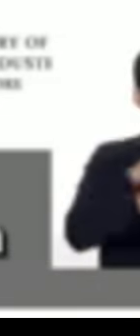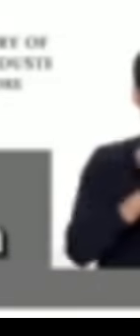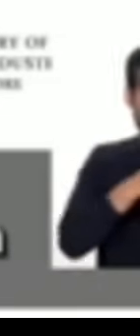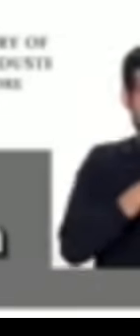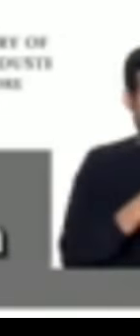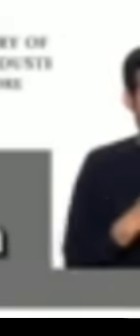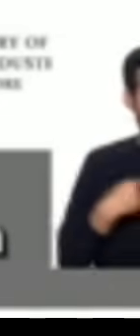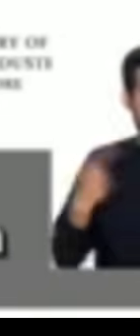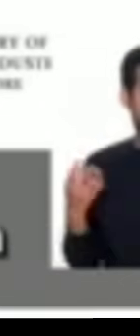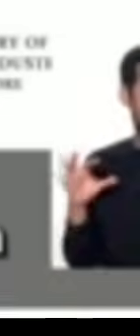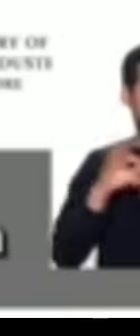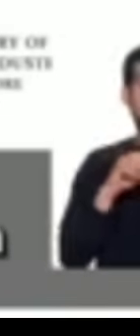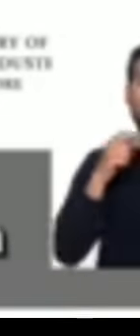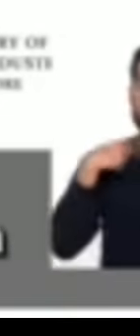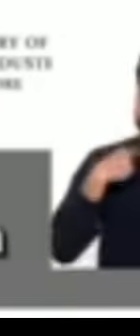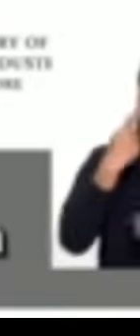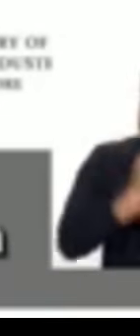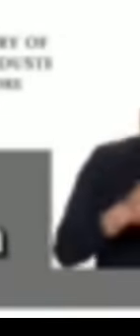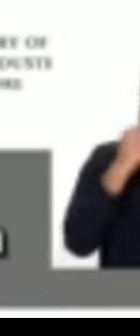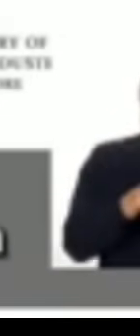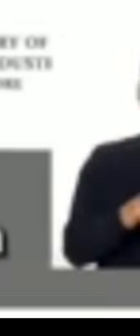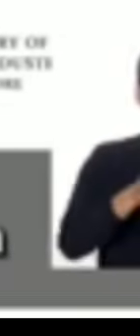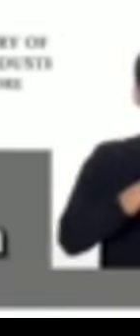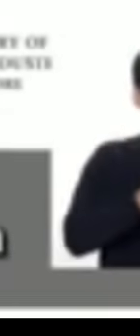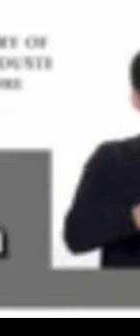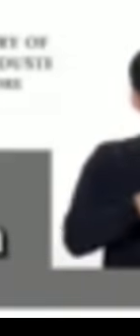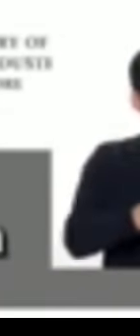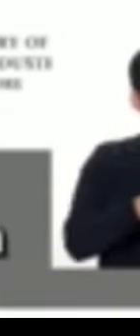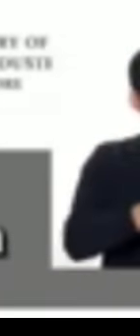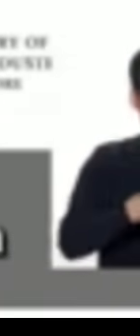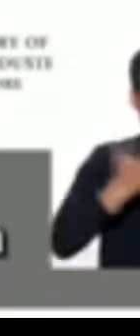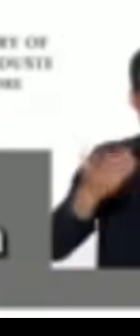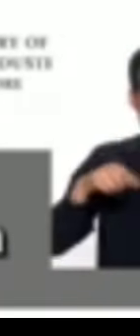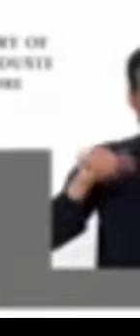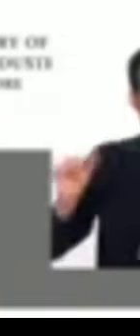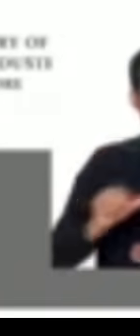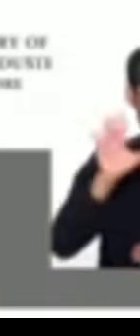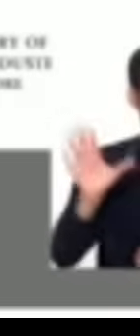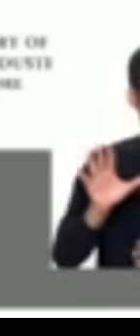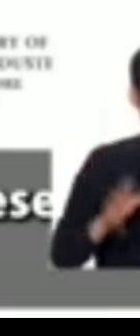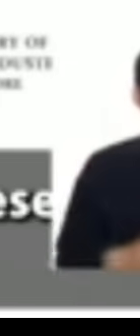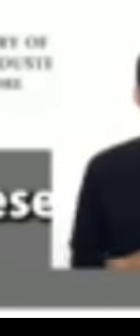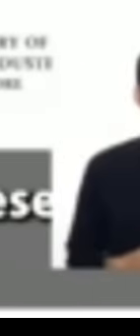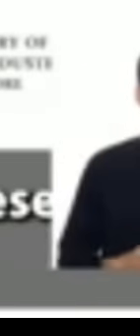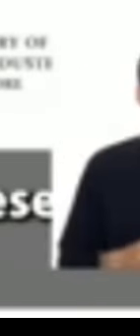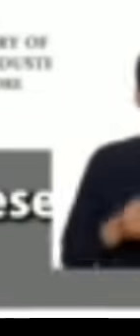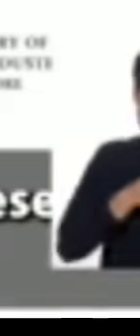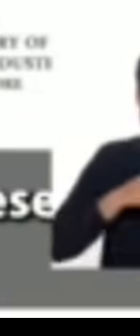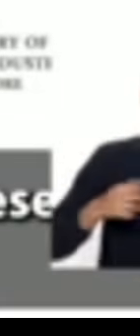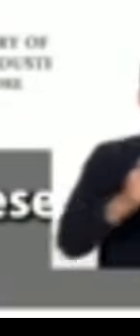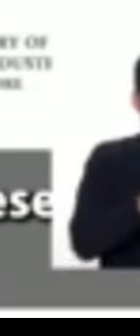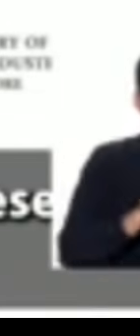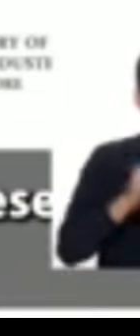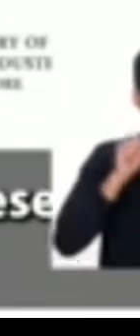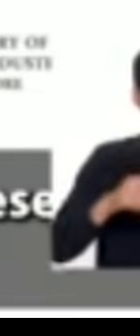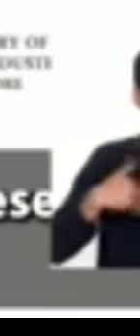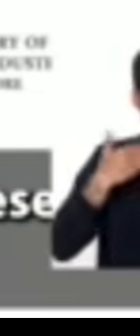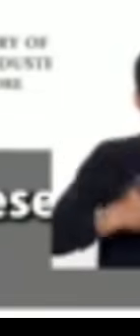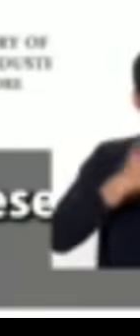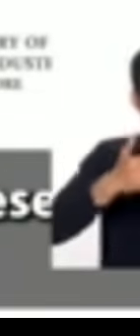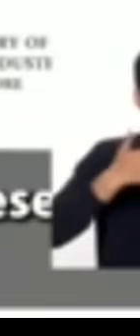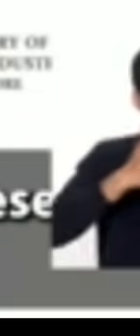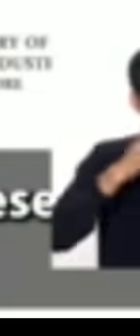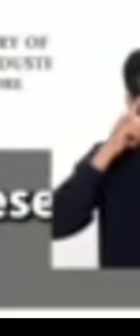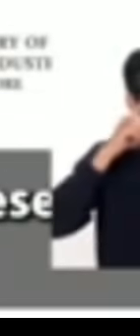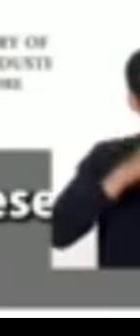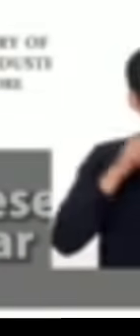Singapore as a trusted partner and friend here in Asia. Together, we can advance our